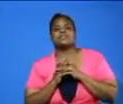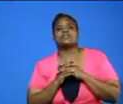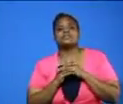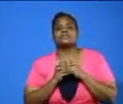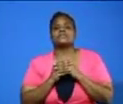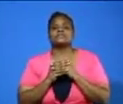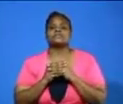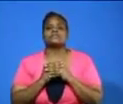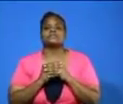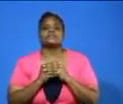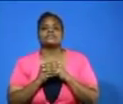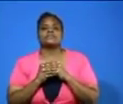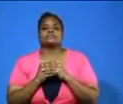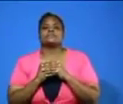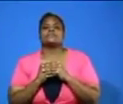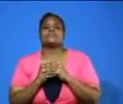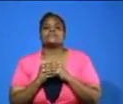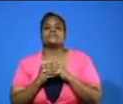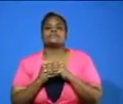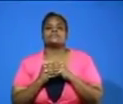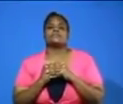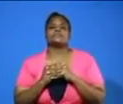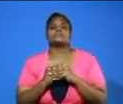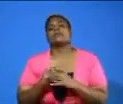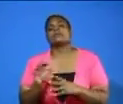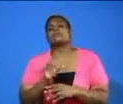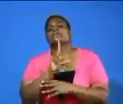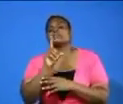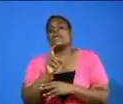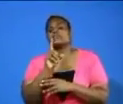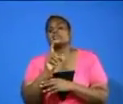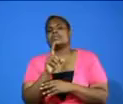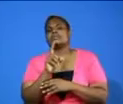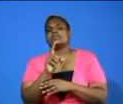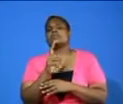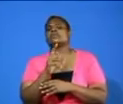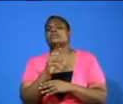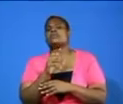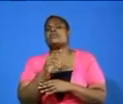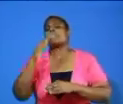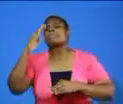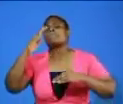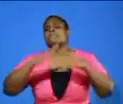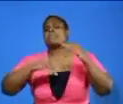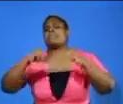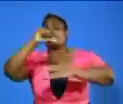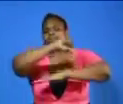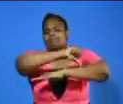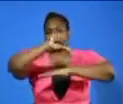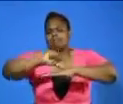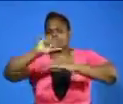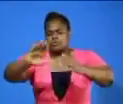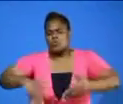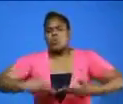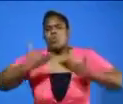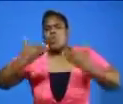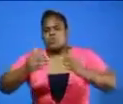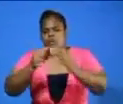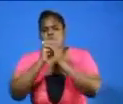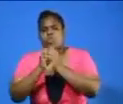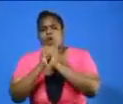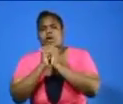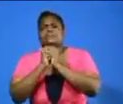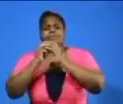So he asked them to build their altar, to offer their worship, to put